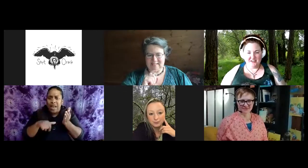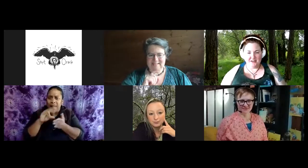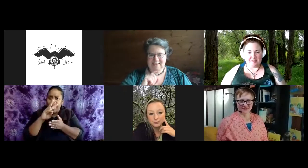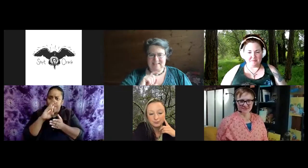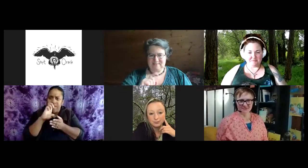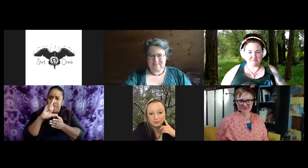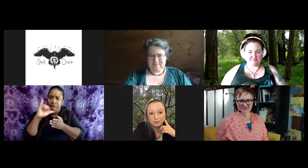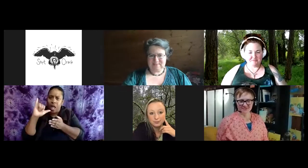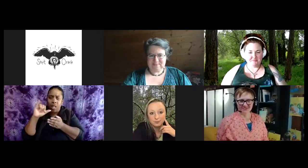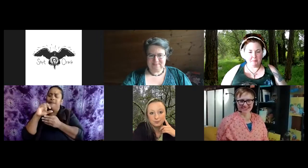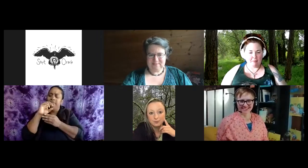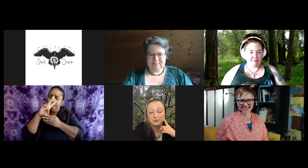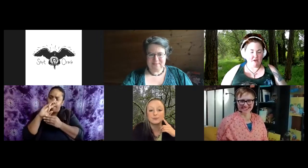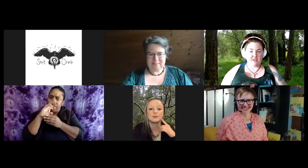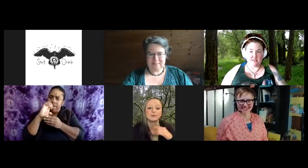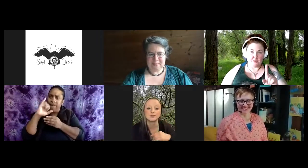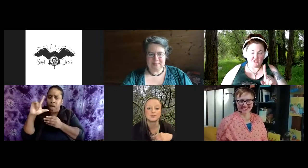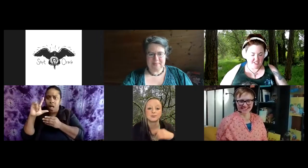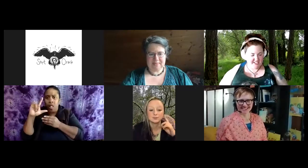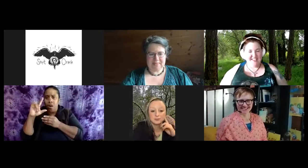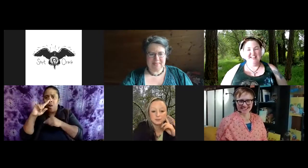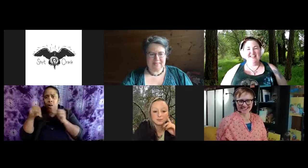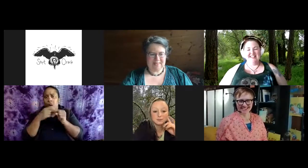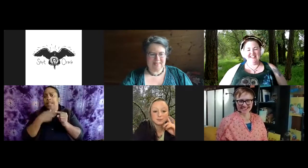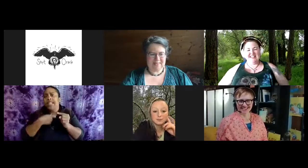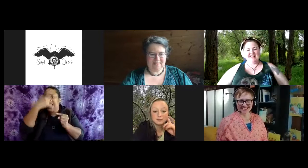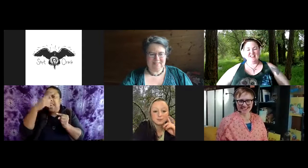When the veil is thin. okay, good question.